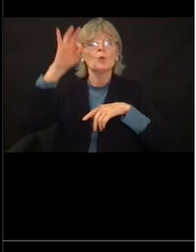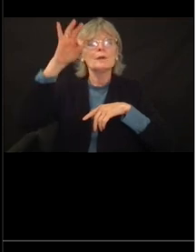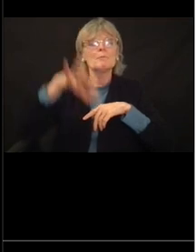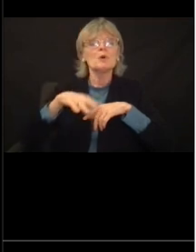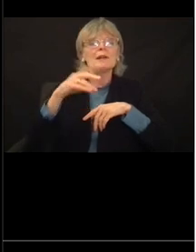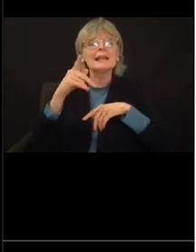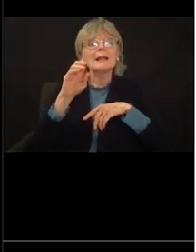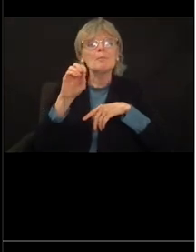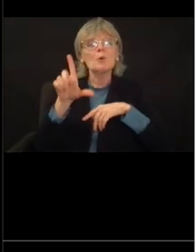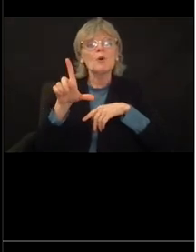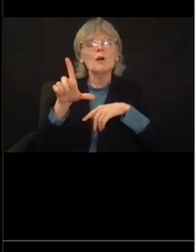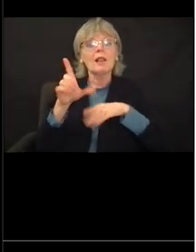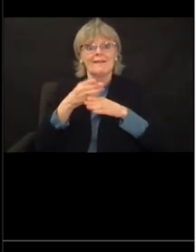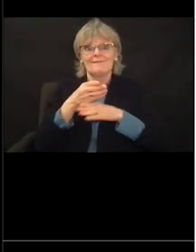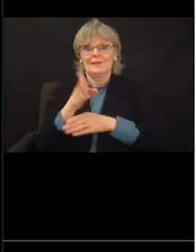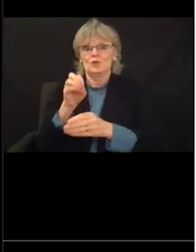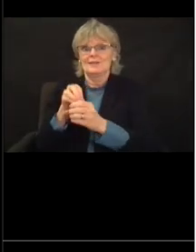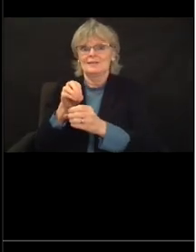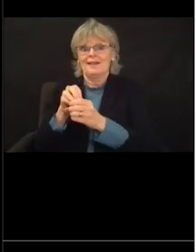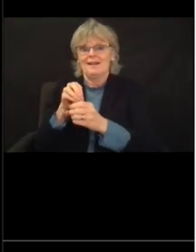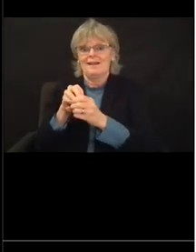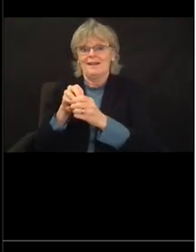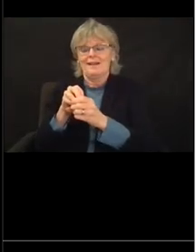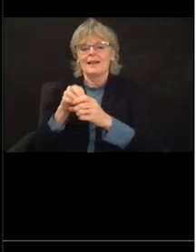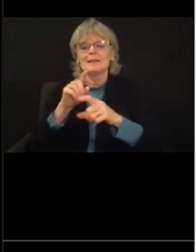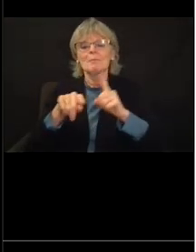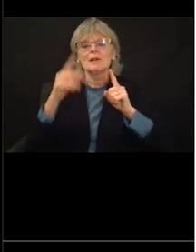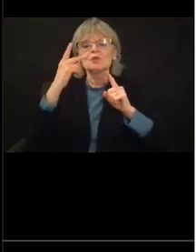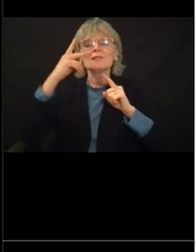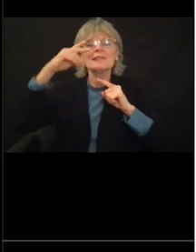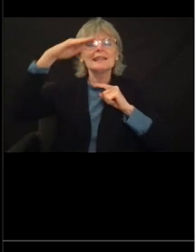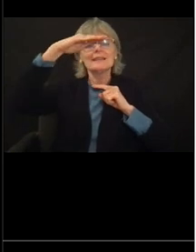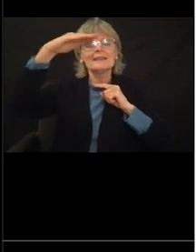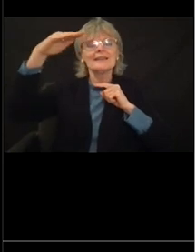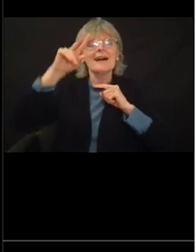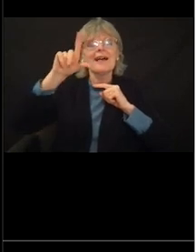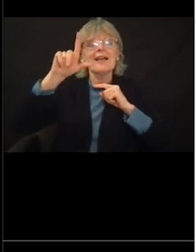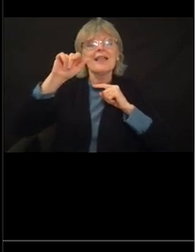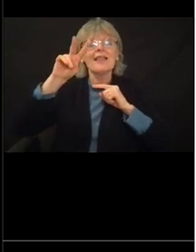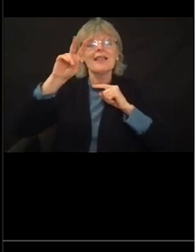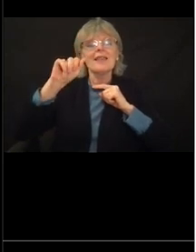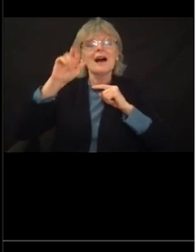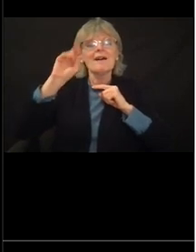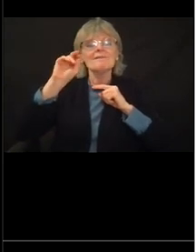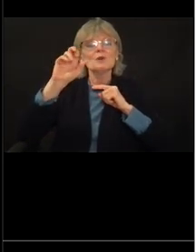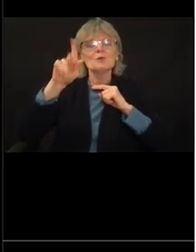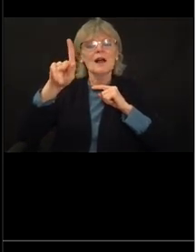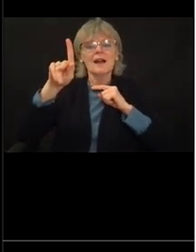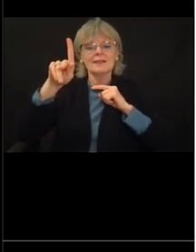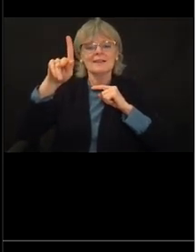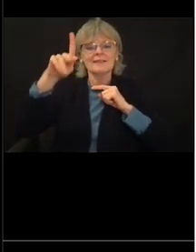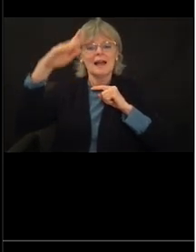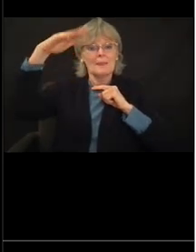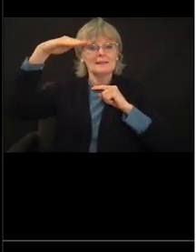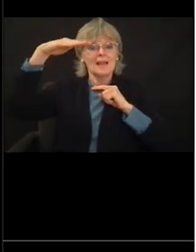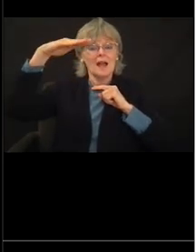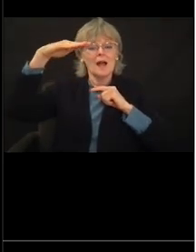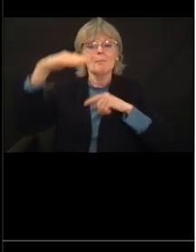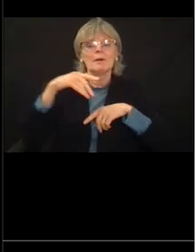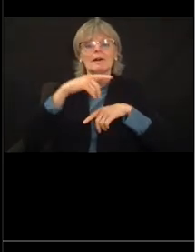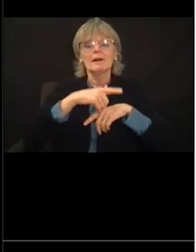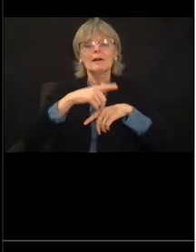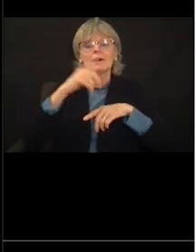and there would be fish inside, but you see there's lava rocks on the top. So this is teaching a seal how to lift